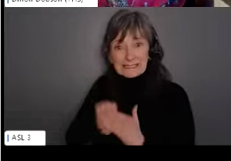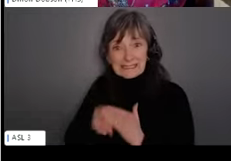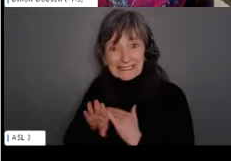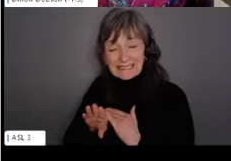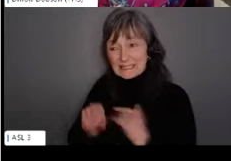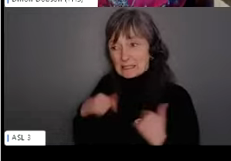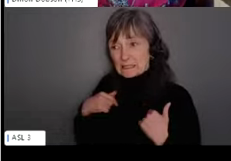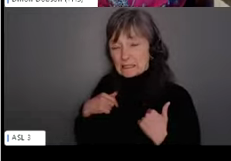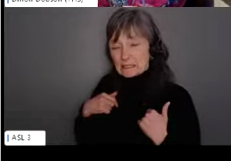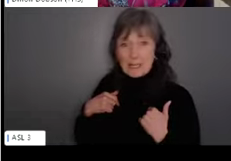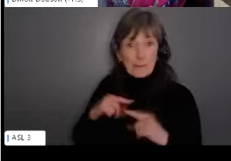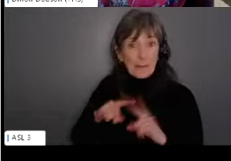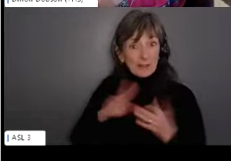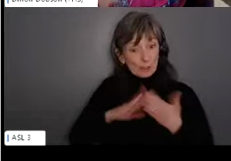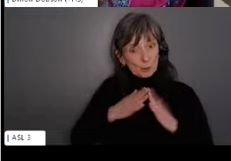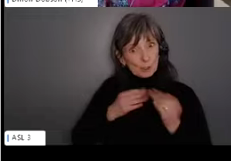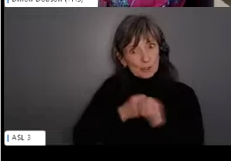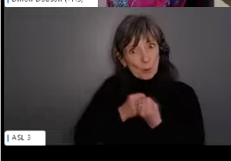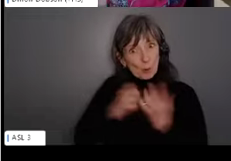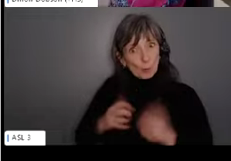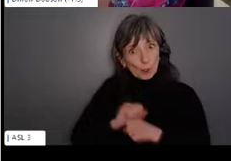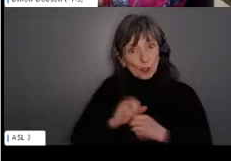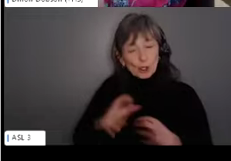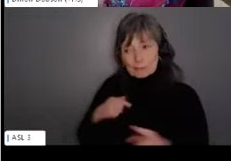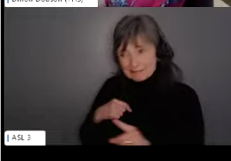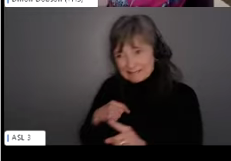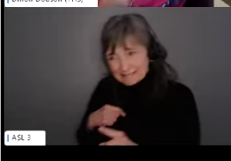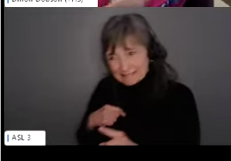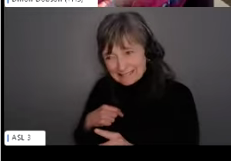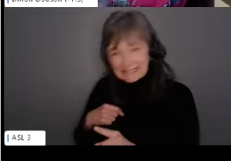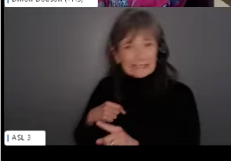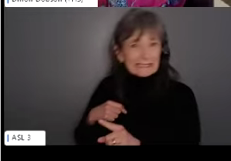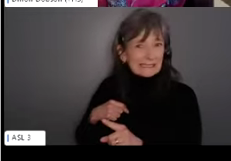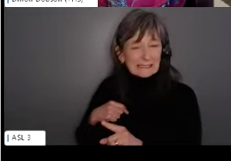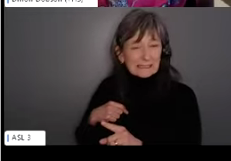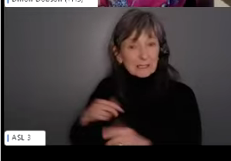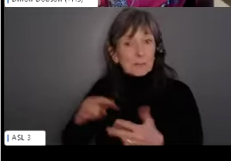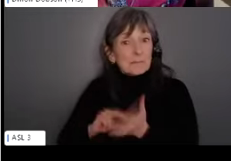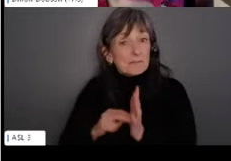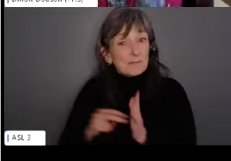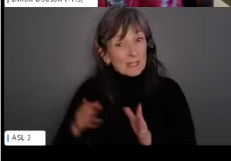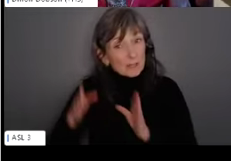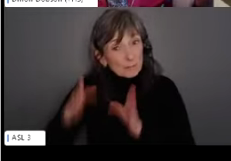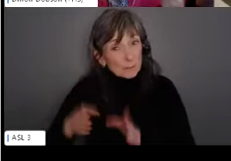big barrier for people where they're having to choose that pet that's been with them for, let's say a